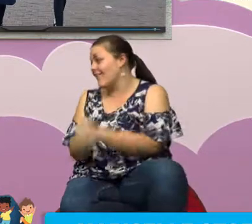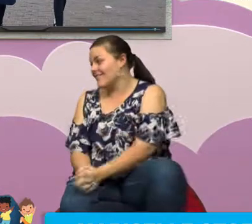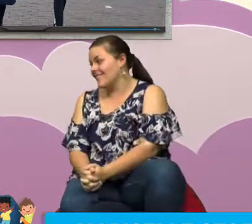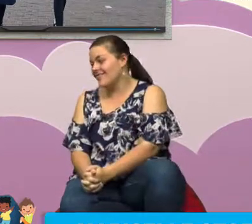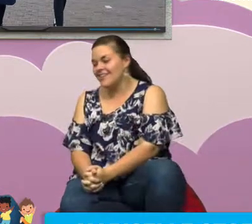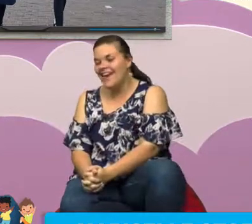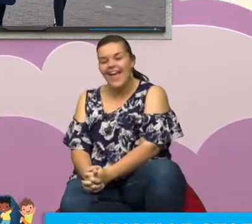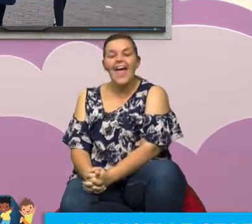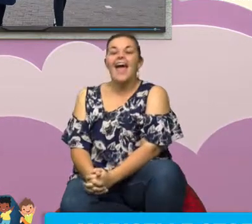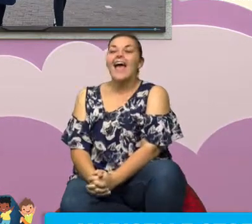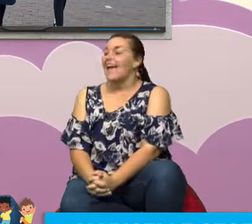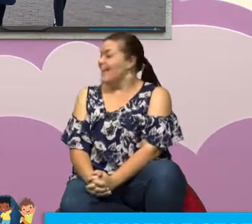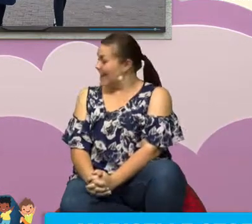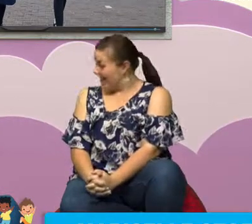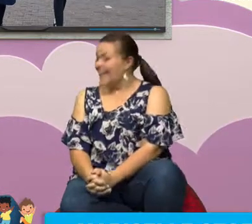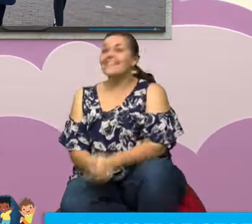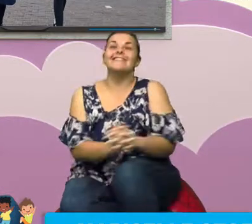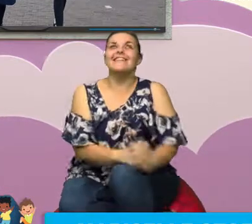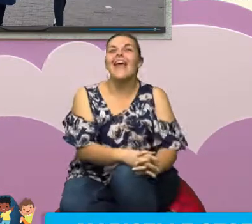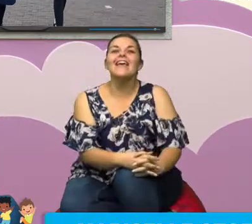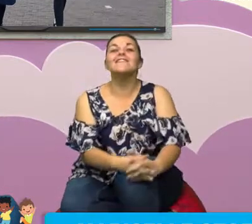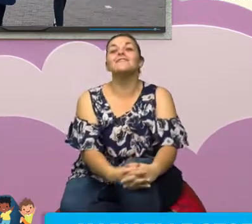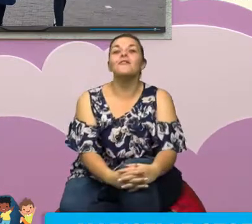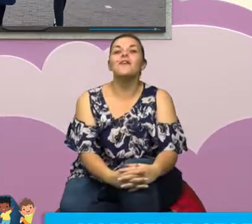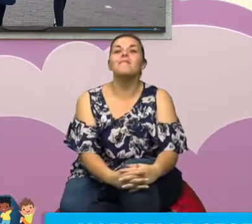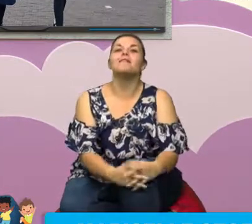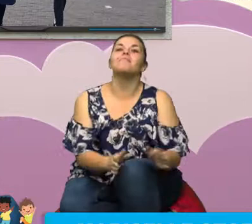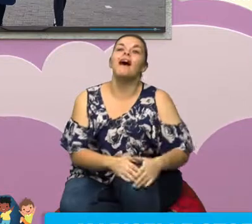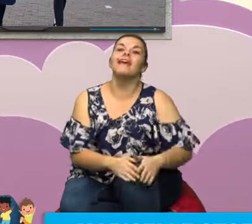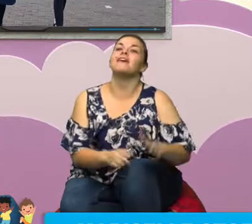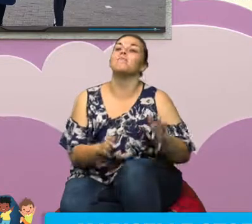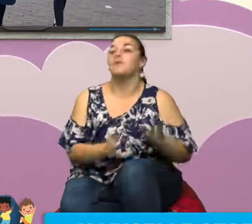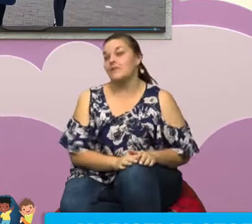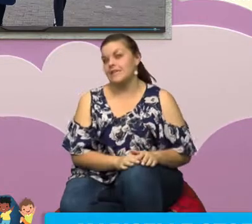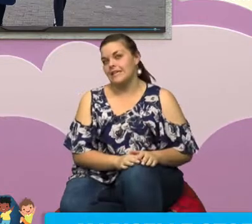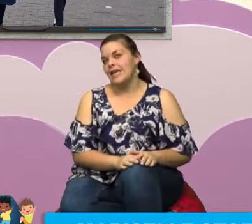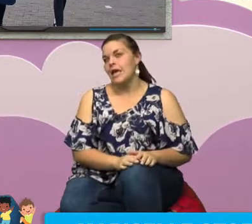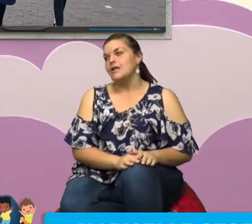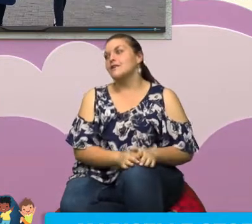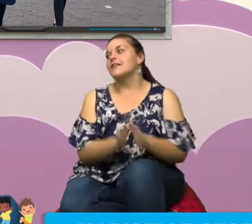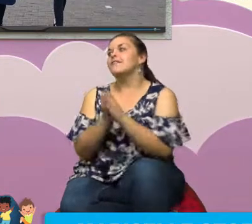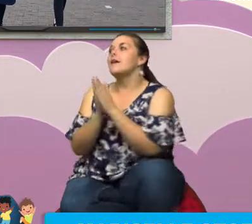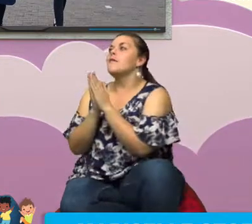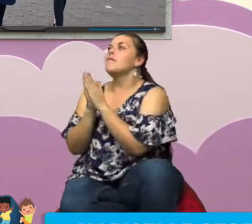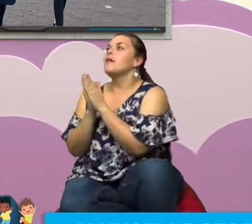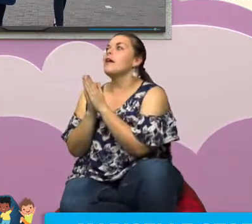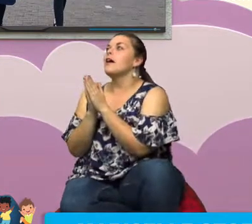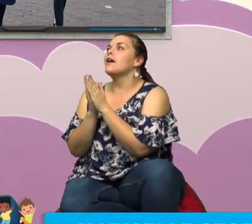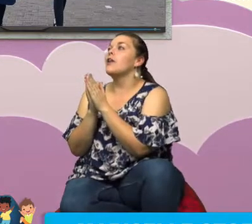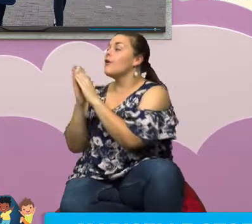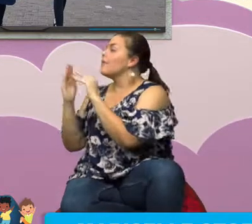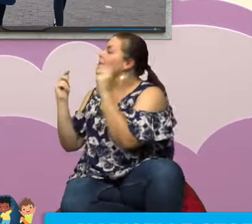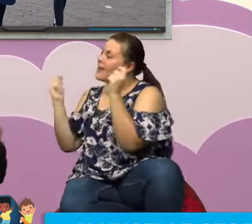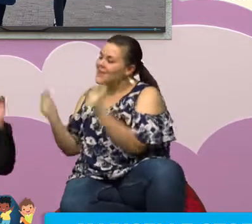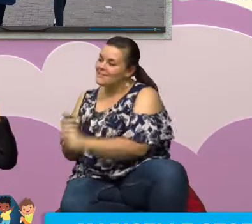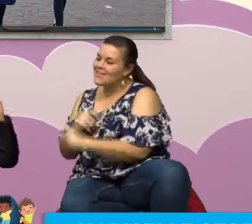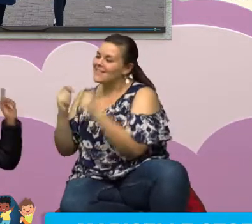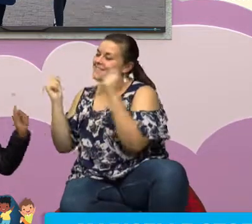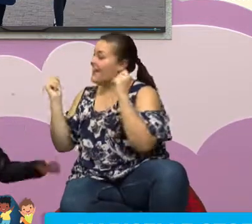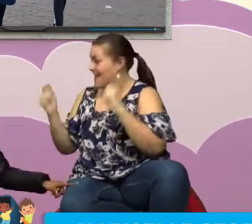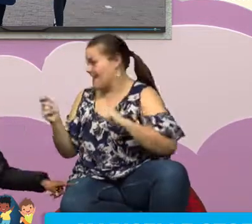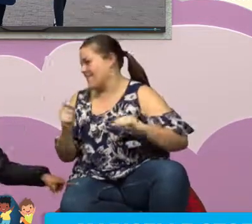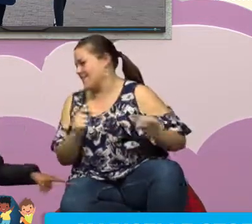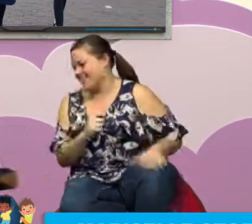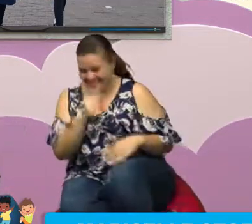Education, Arts and Culture. And today? Yeah. And today is all about my community. So Desiree, no, not my